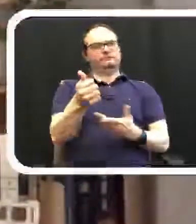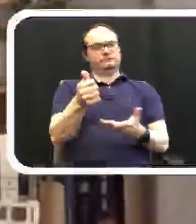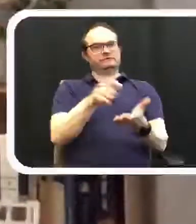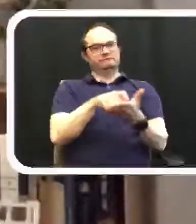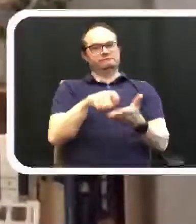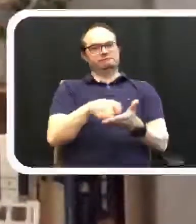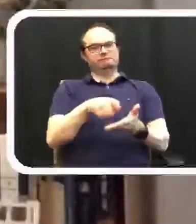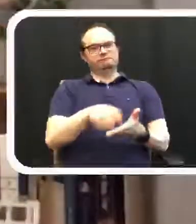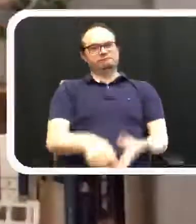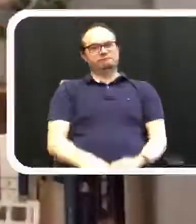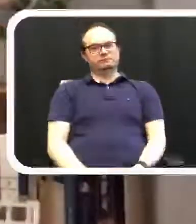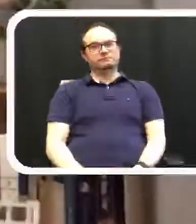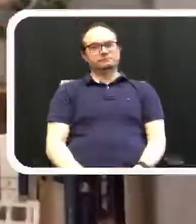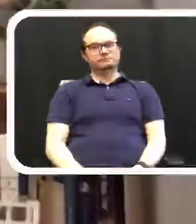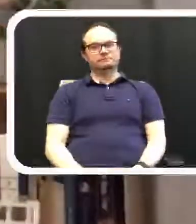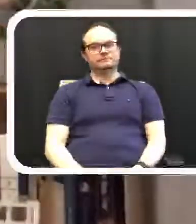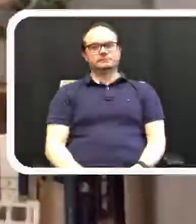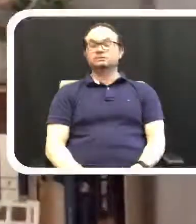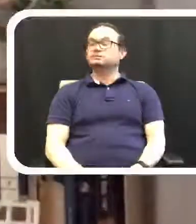well.